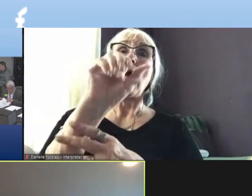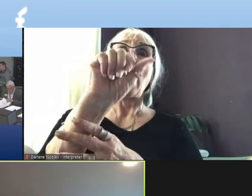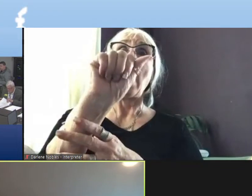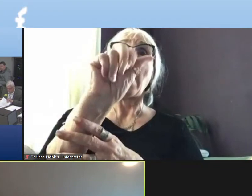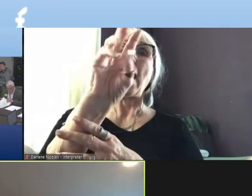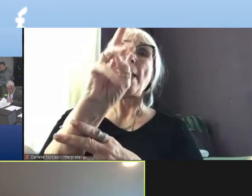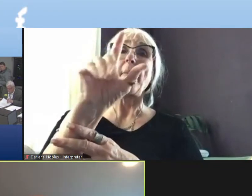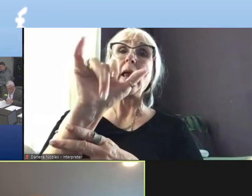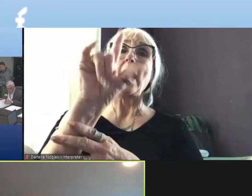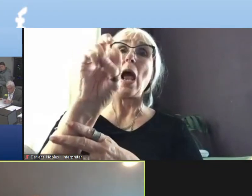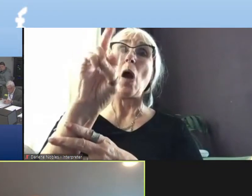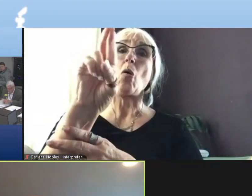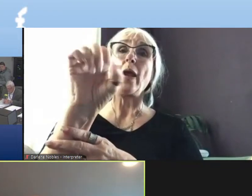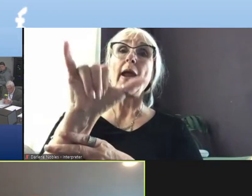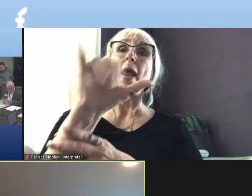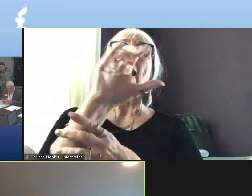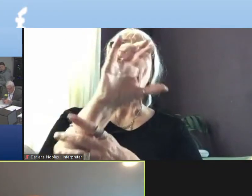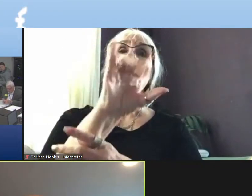Judge Coley.